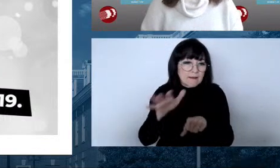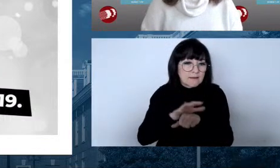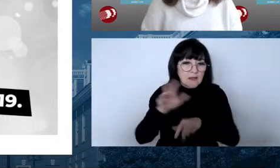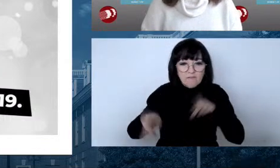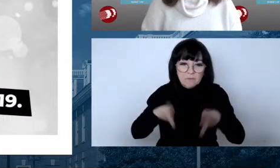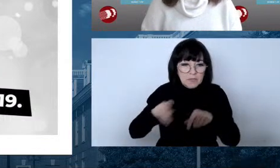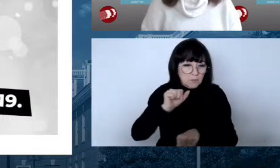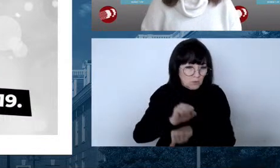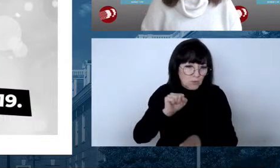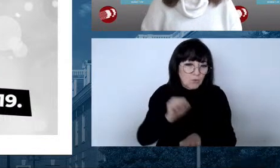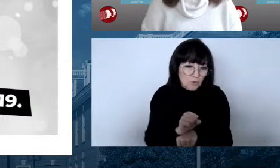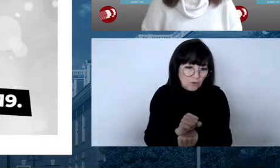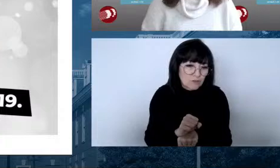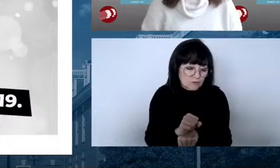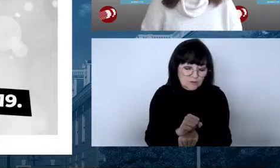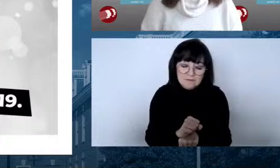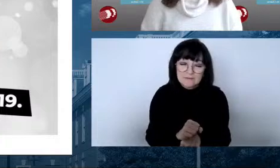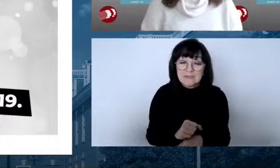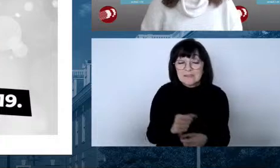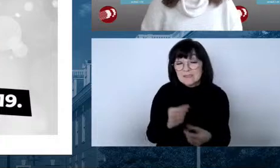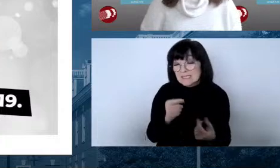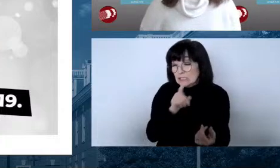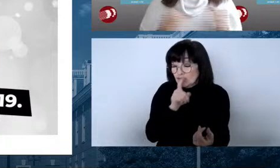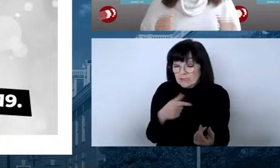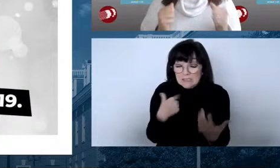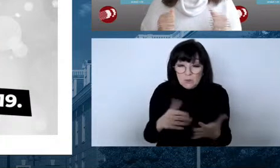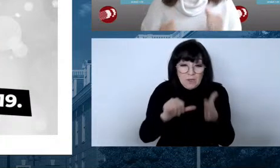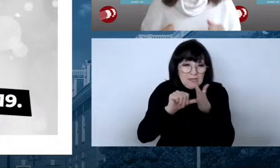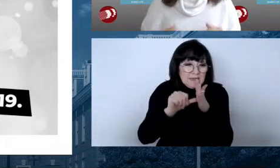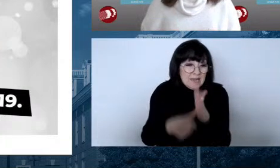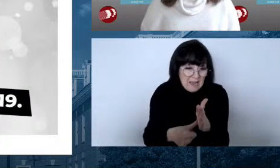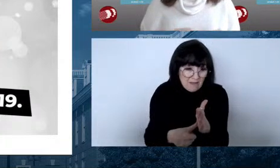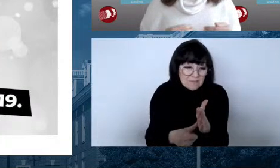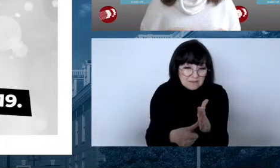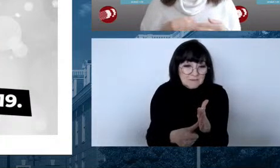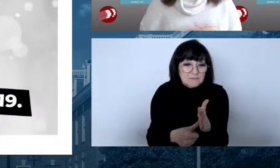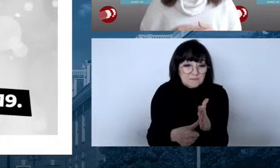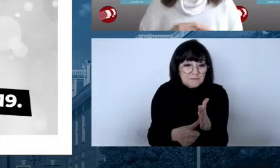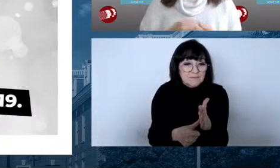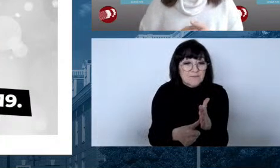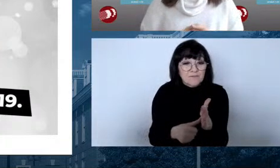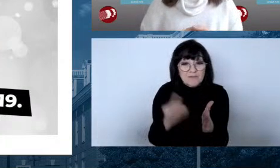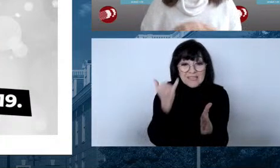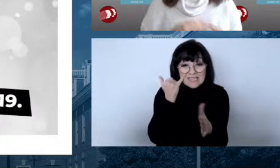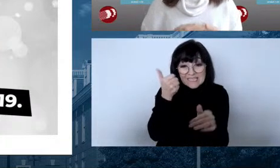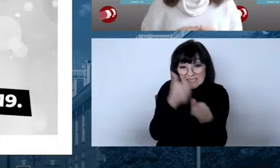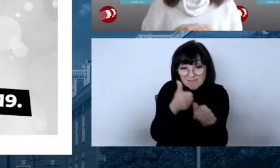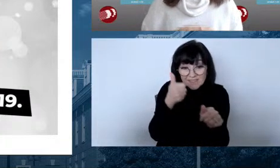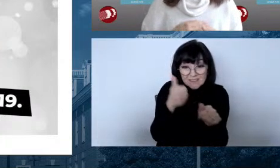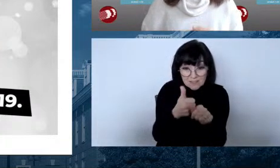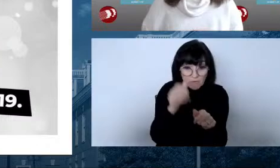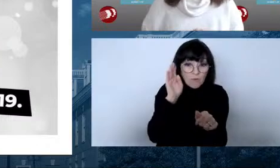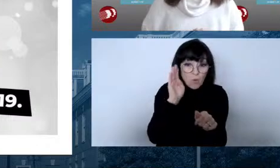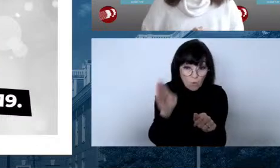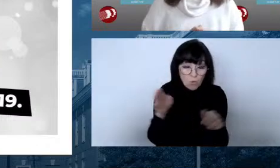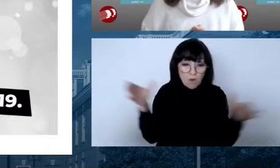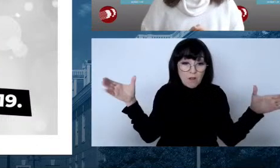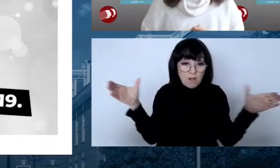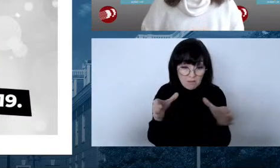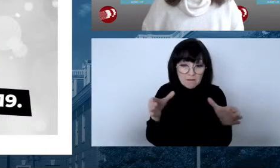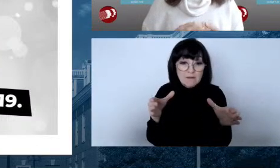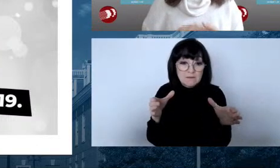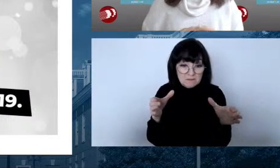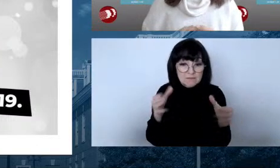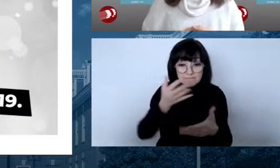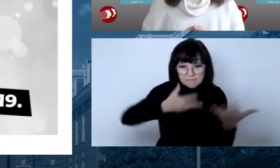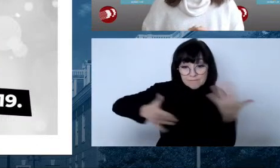away anything from this presentation, please listen to this. If you are gathering with people indoors